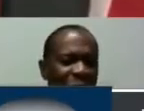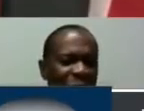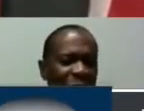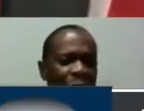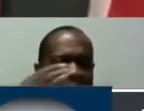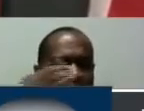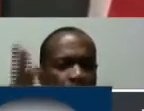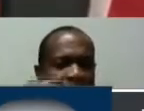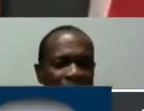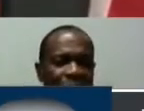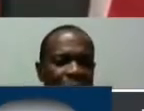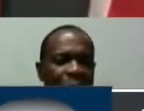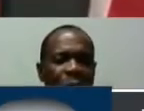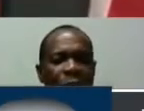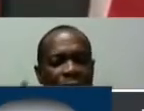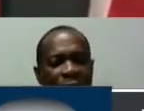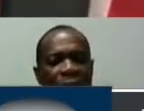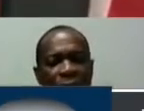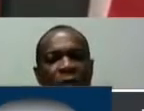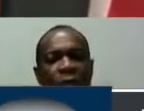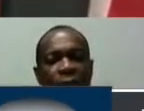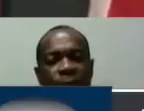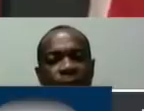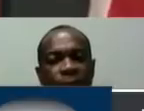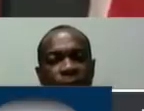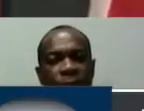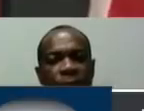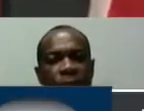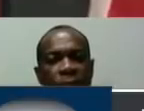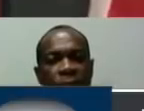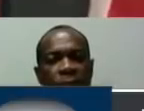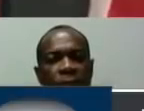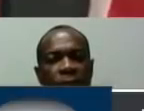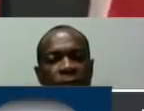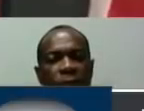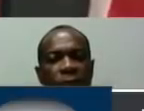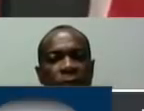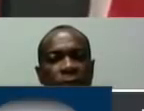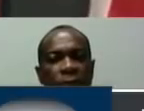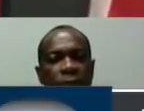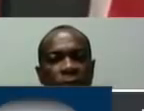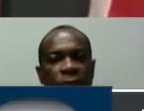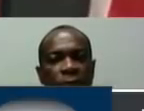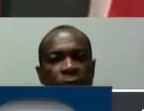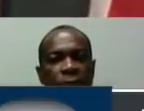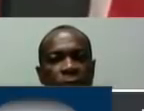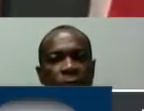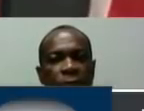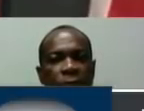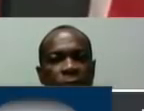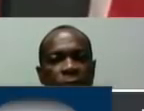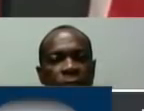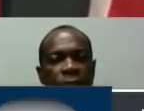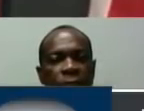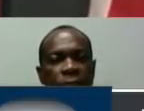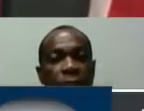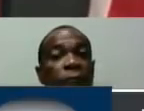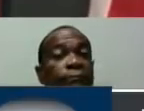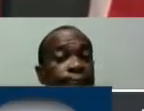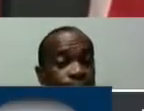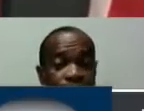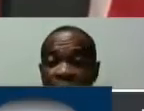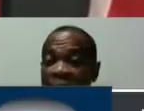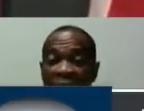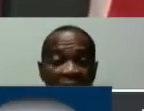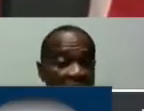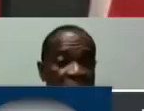doing here requires that we be a law-abiding group of people. If you decide not to be law-abiding, then